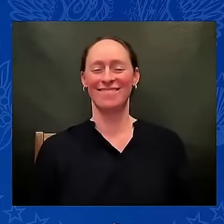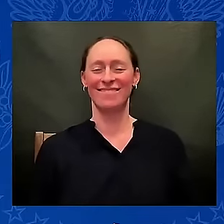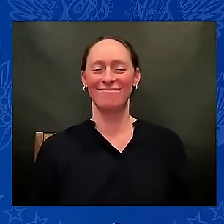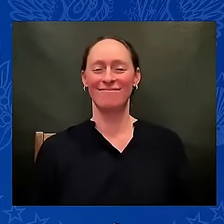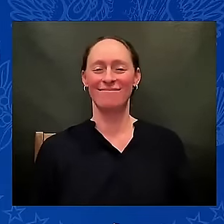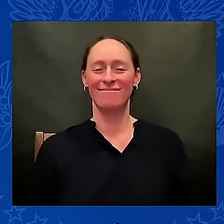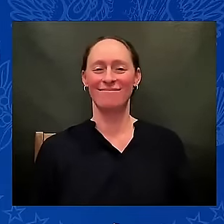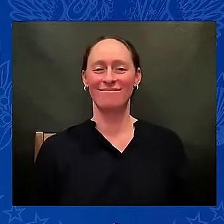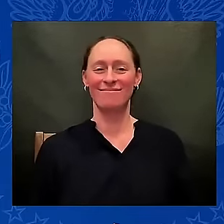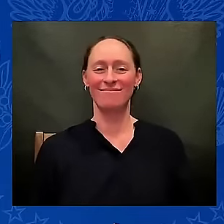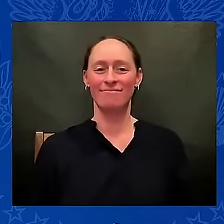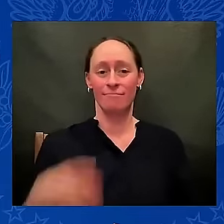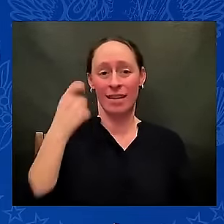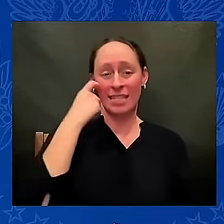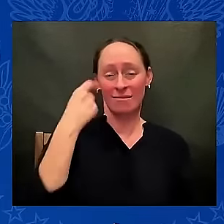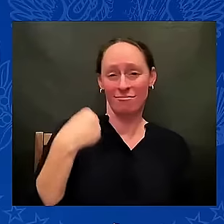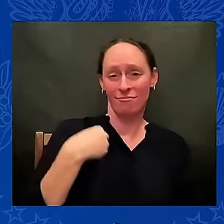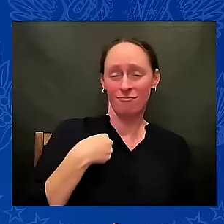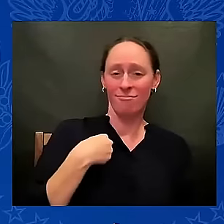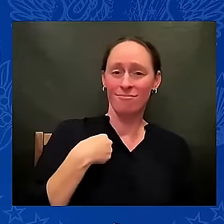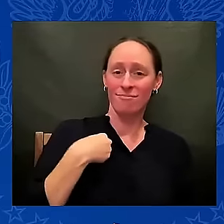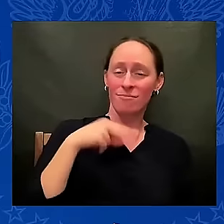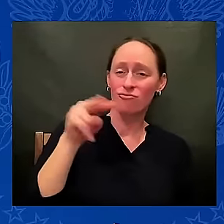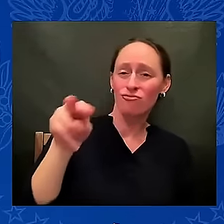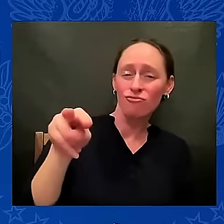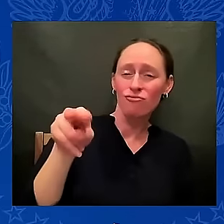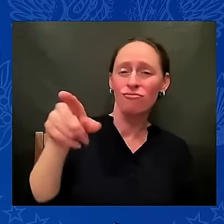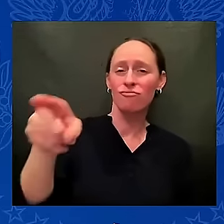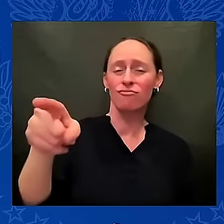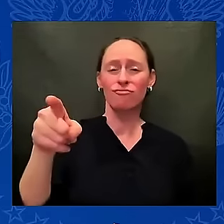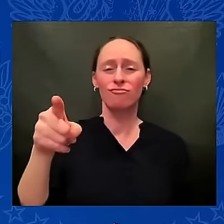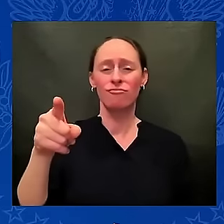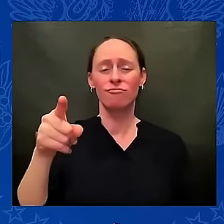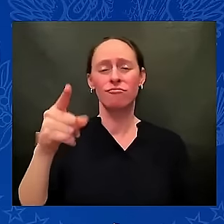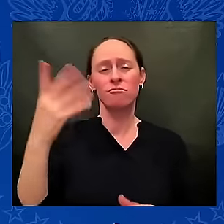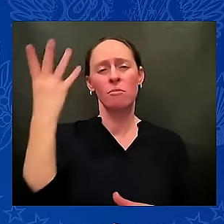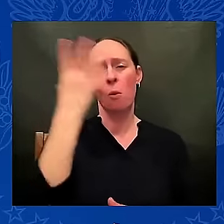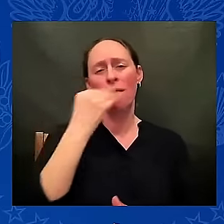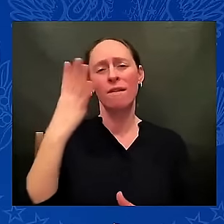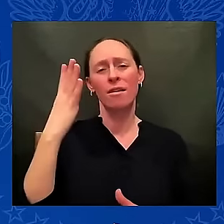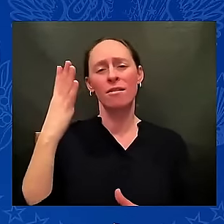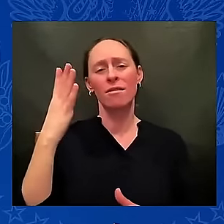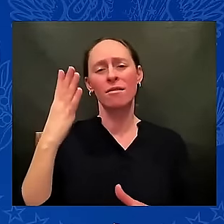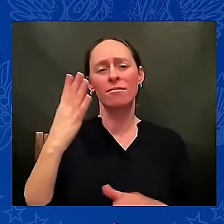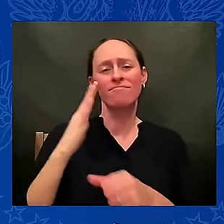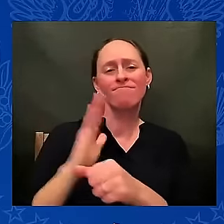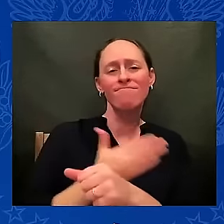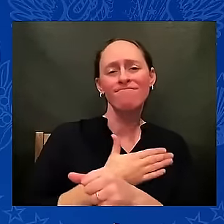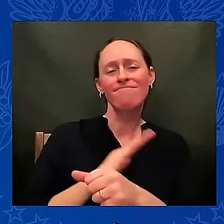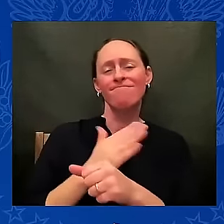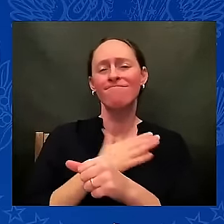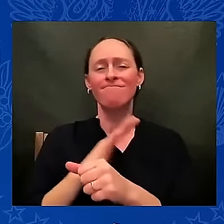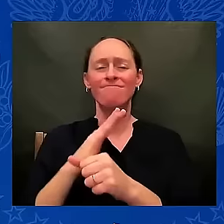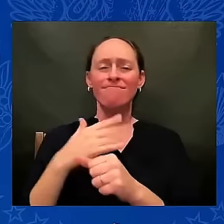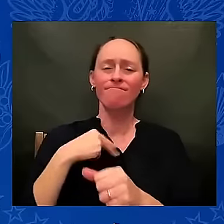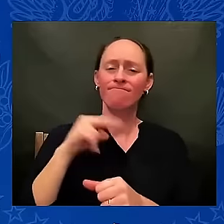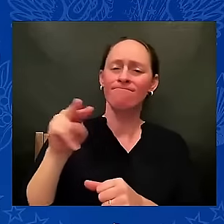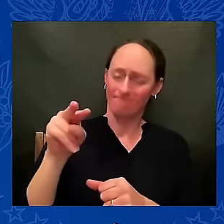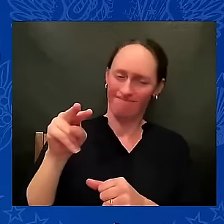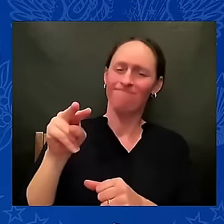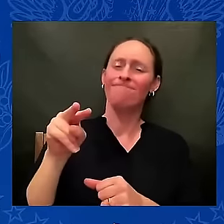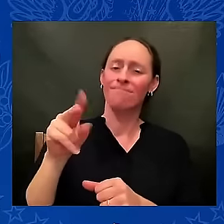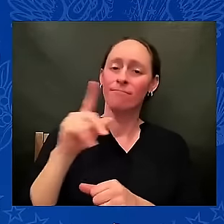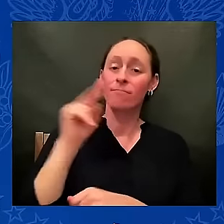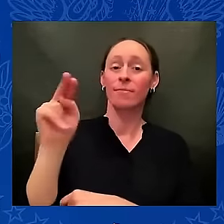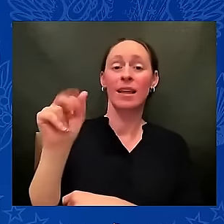It's a reminder of everything Native people enjoy and employ. Sacred traditions, culture, passed down